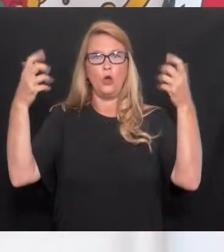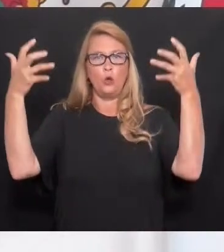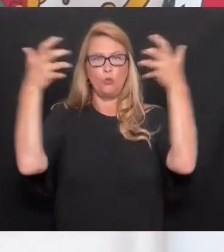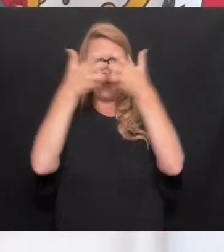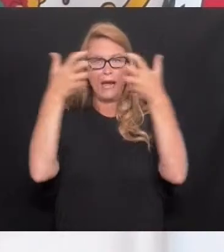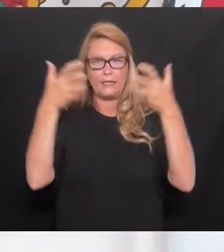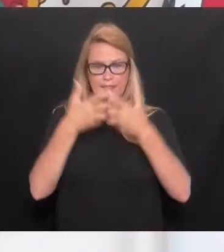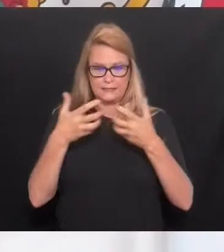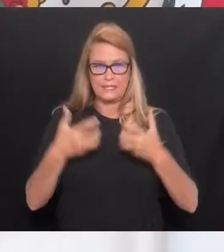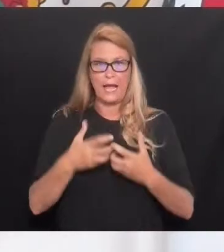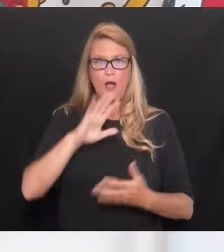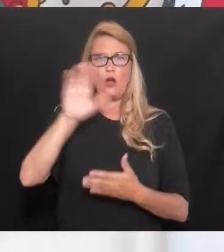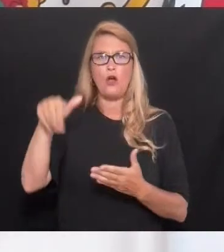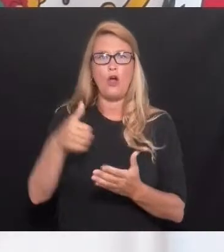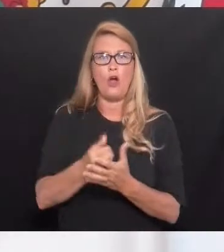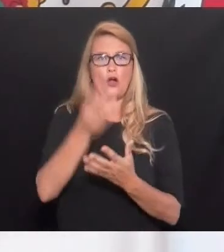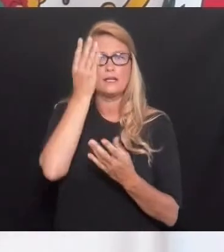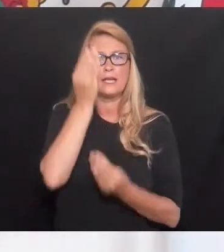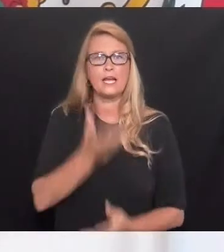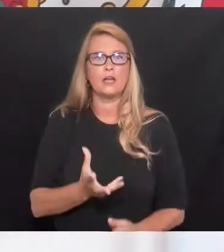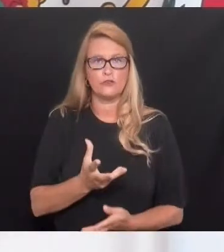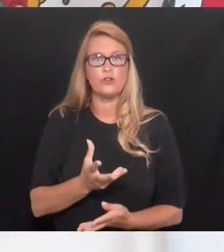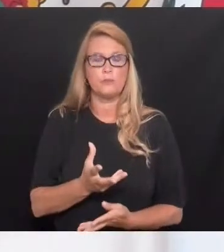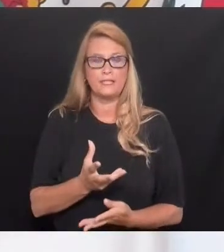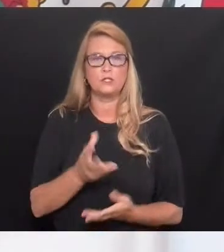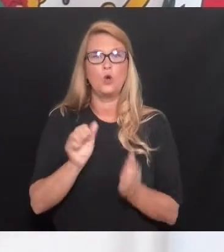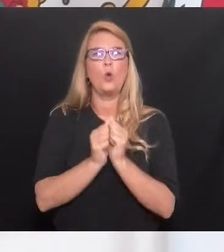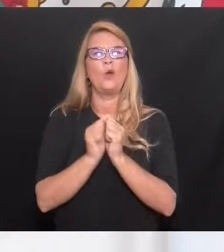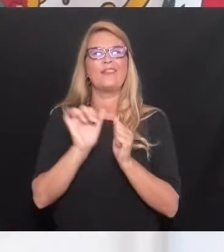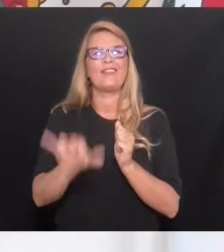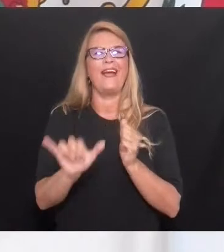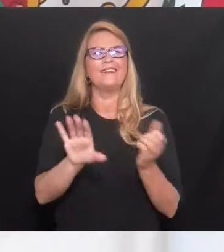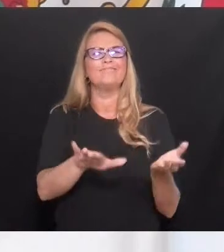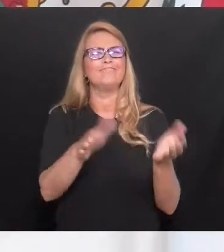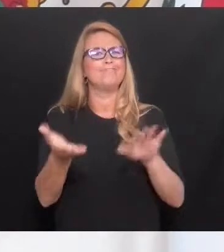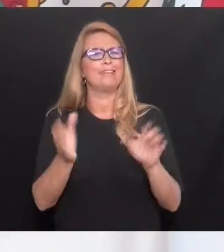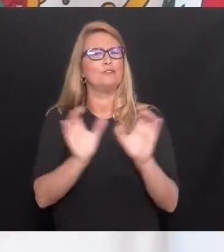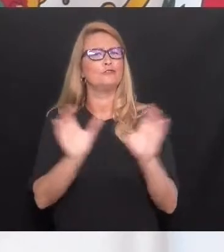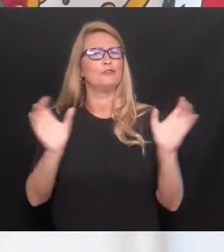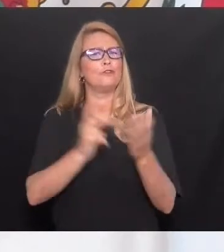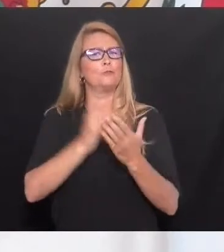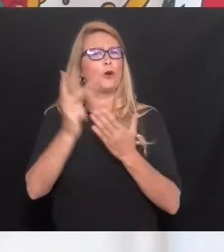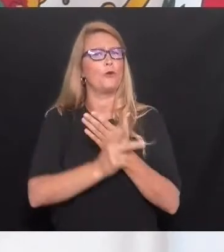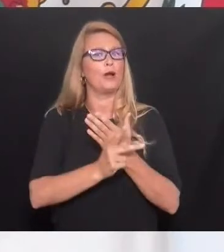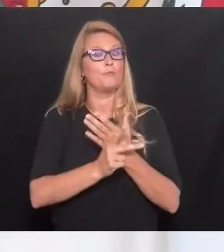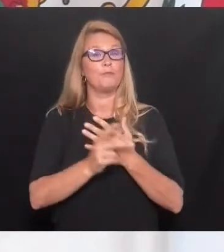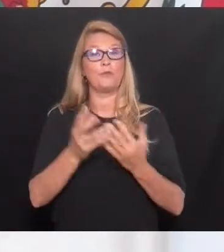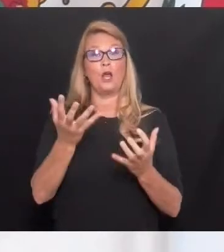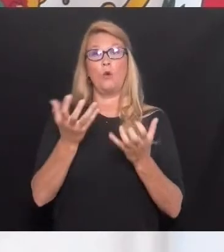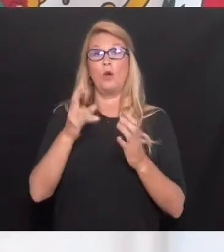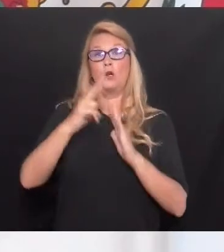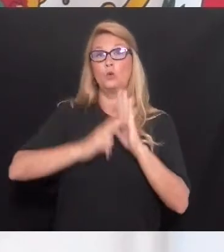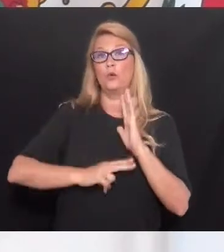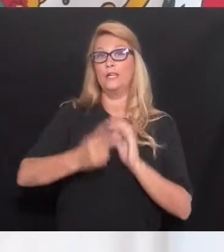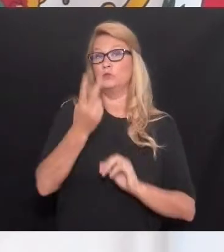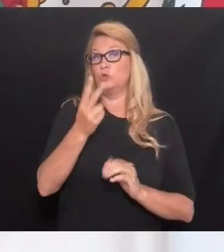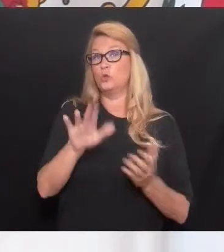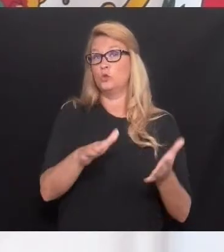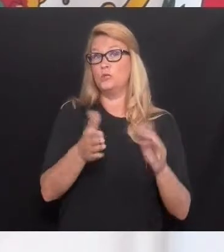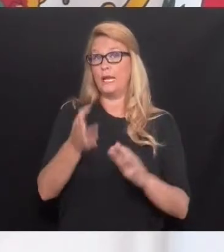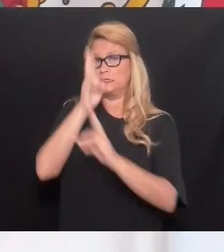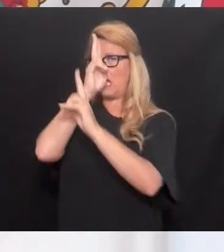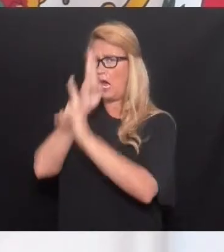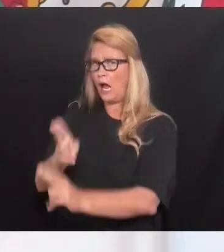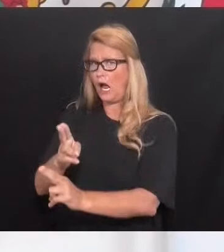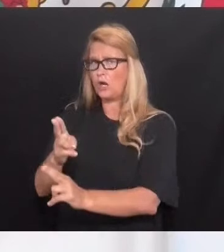up data and everything, and with the official death certificates. And we're going to read these two deaths with great honor to